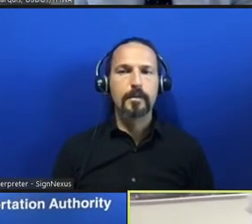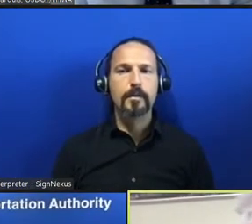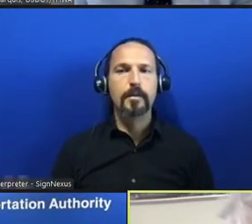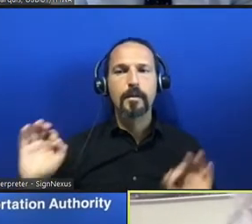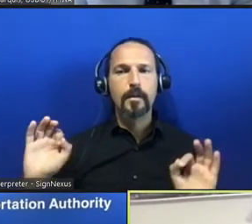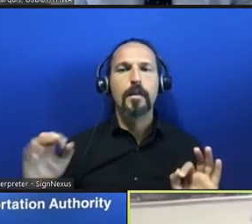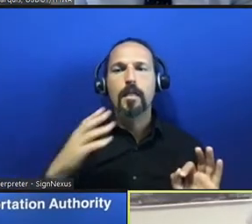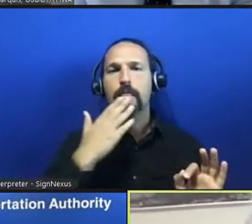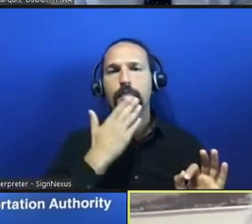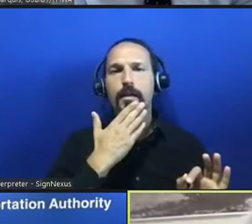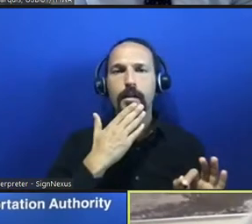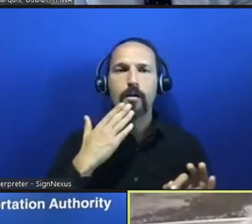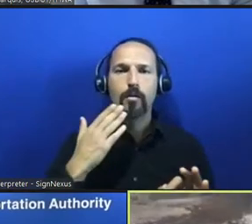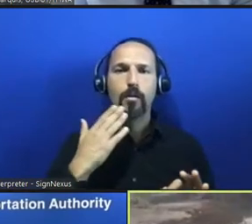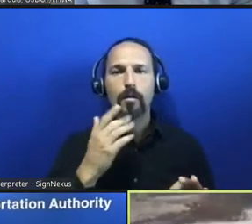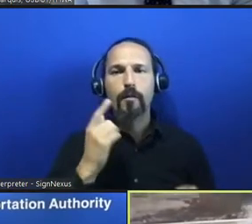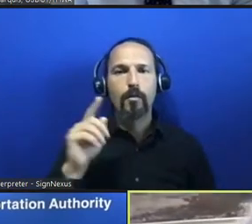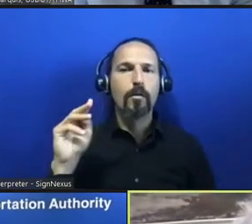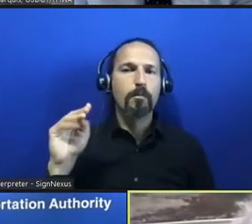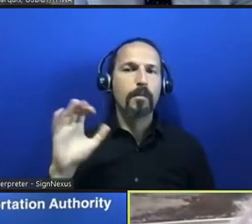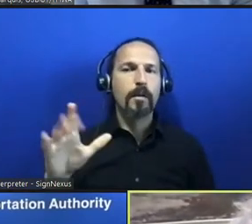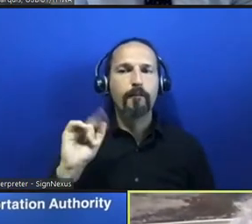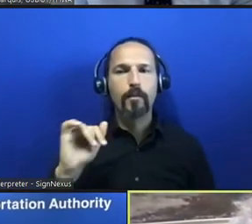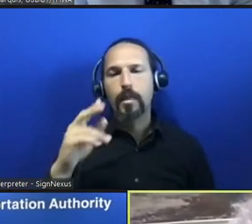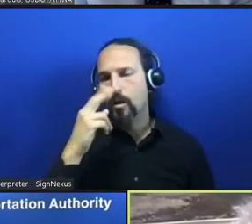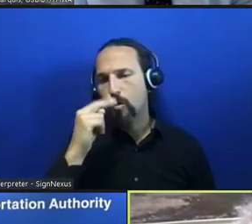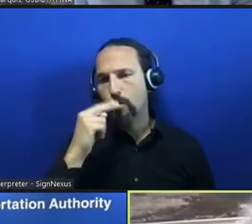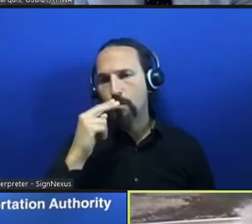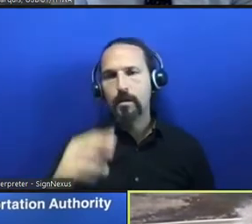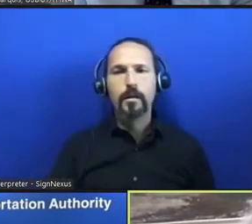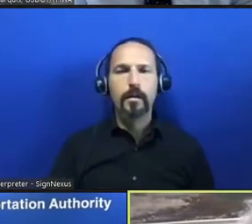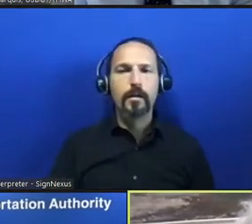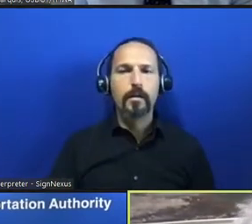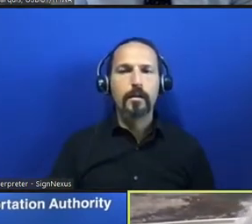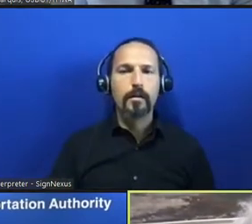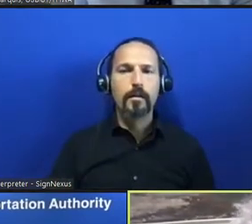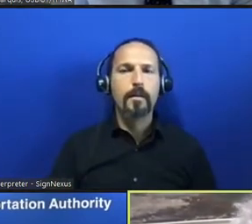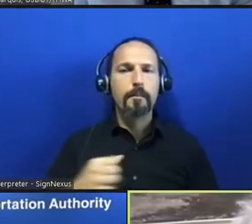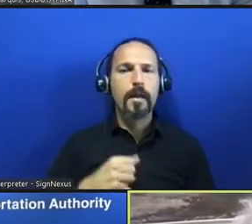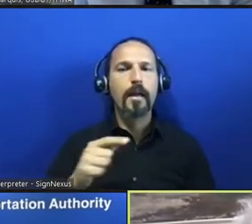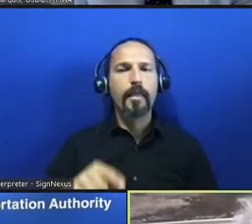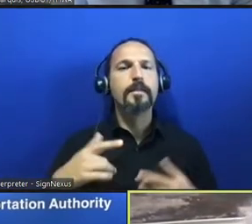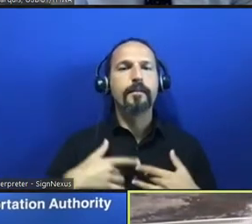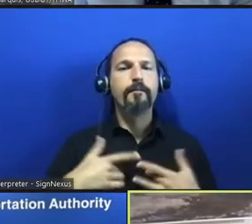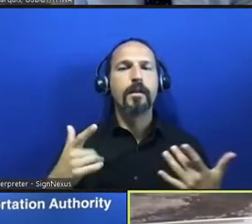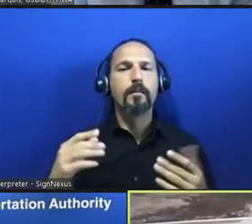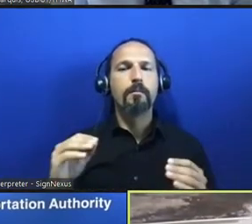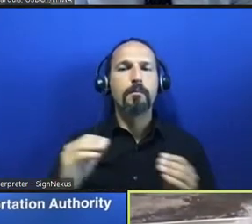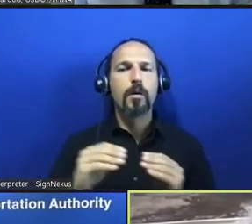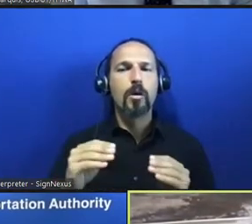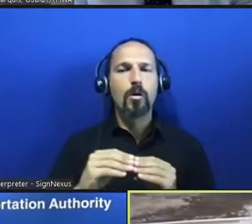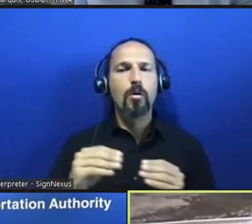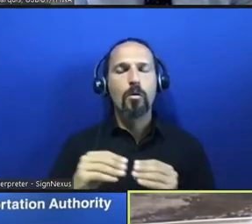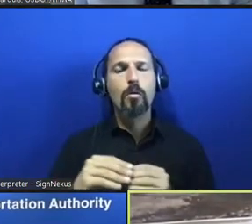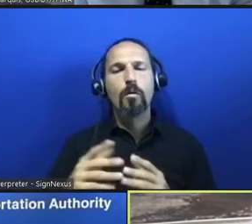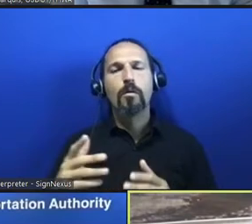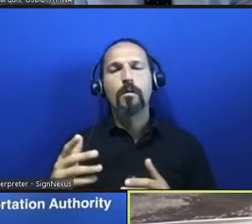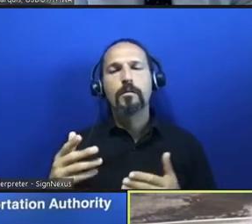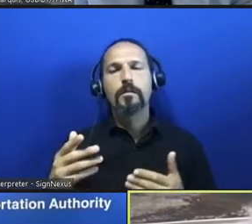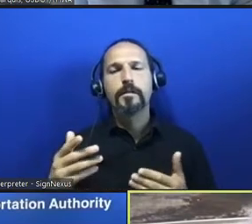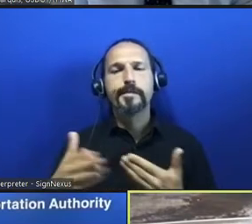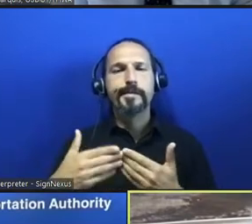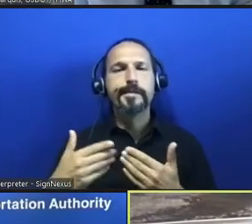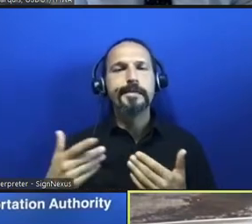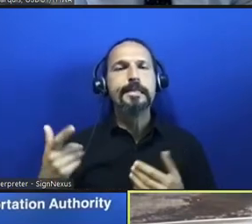thank you thank you Mick for that humor it makes this whole event that much more palatable good